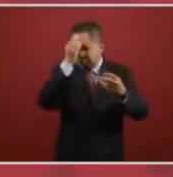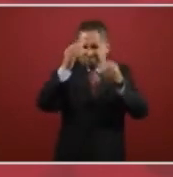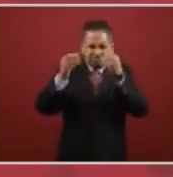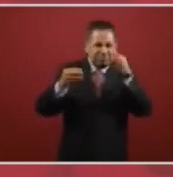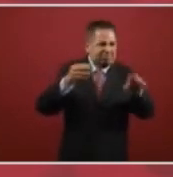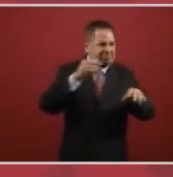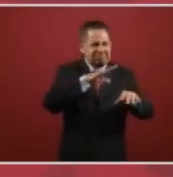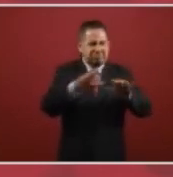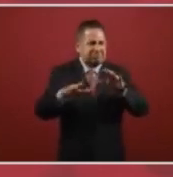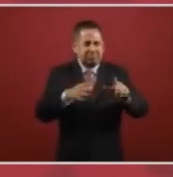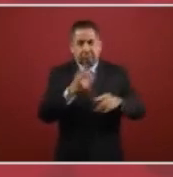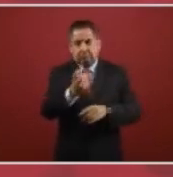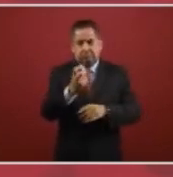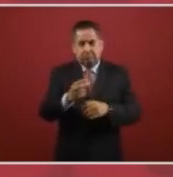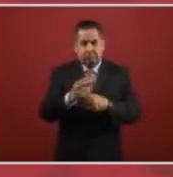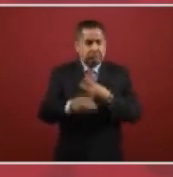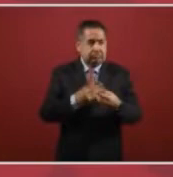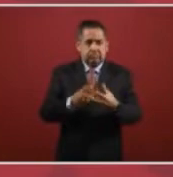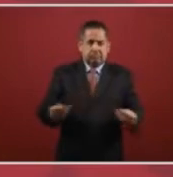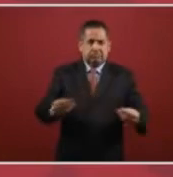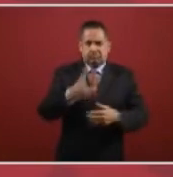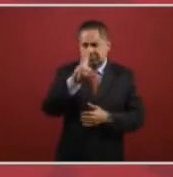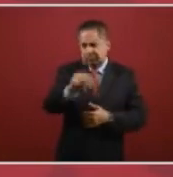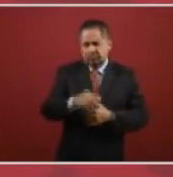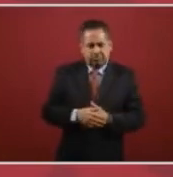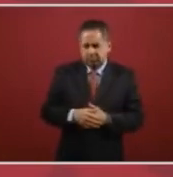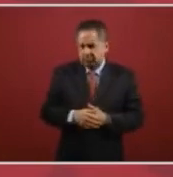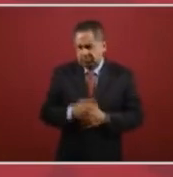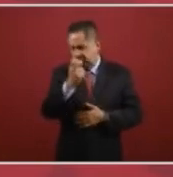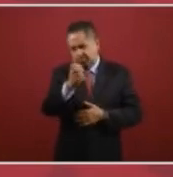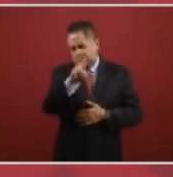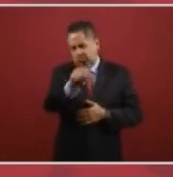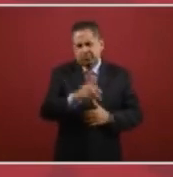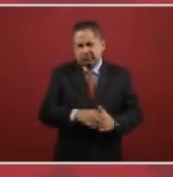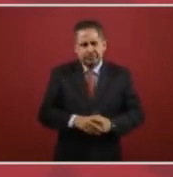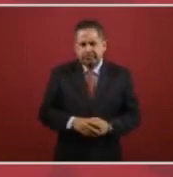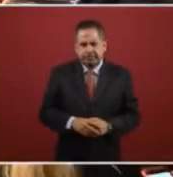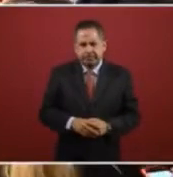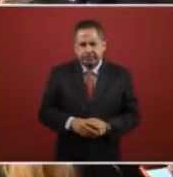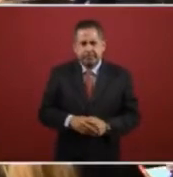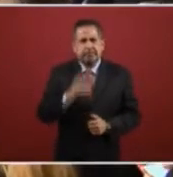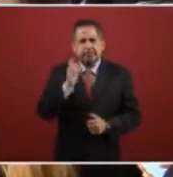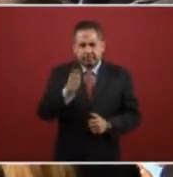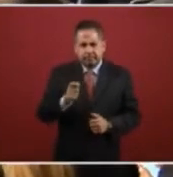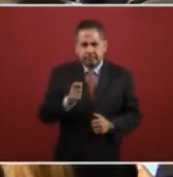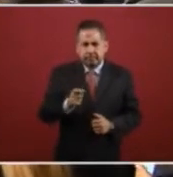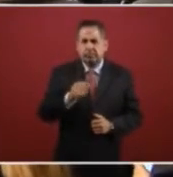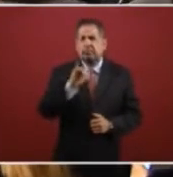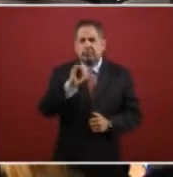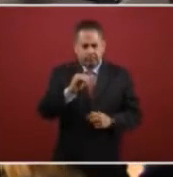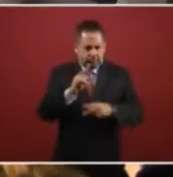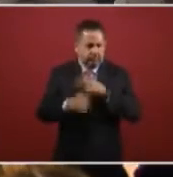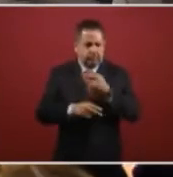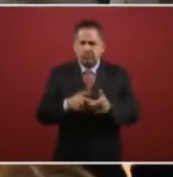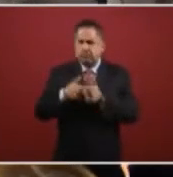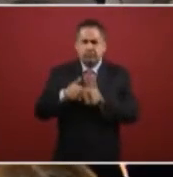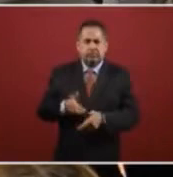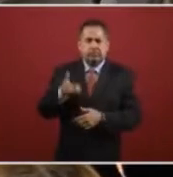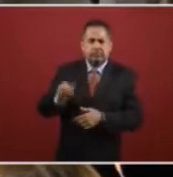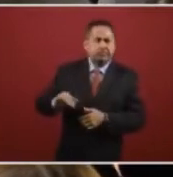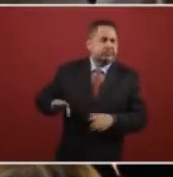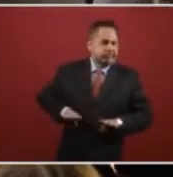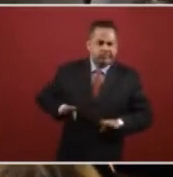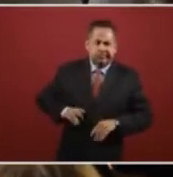I don't believe that the way of violence is an option or an alternative. So therefore, yes, we're going